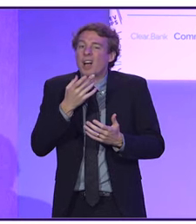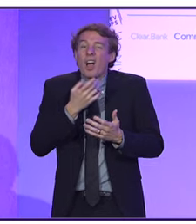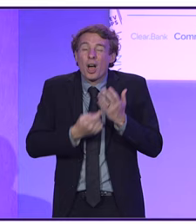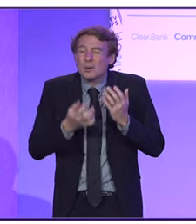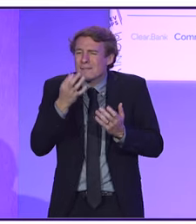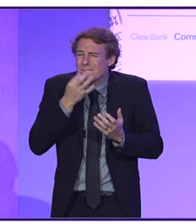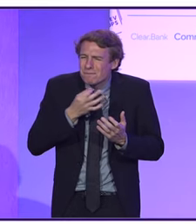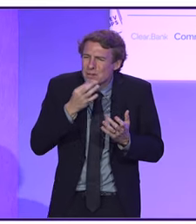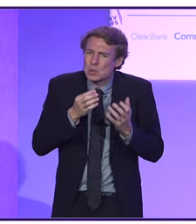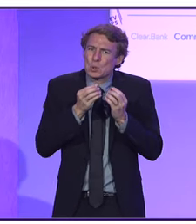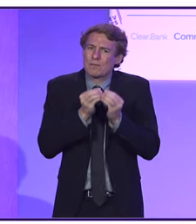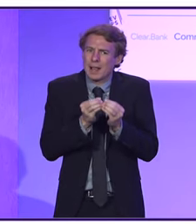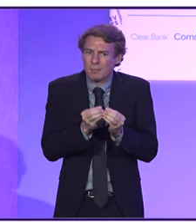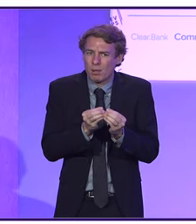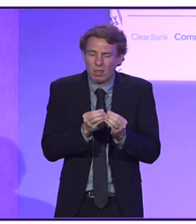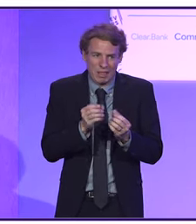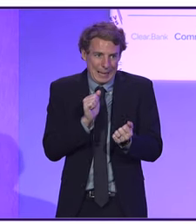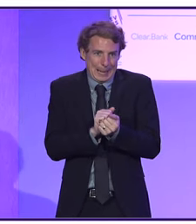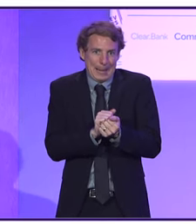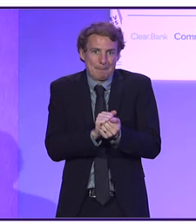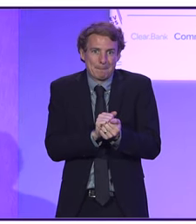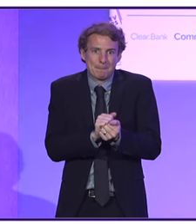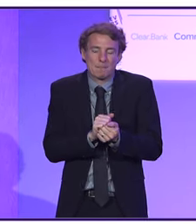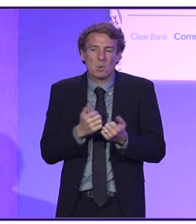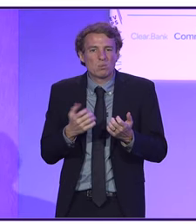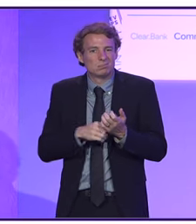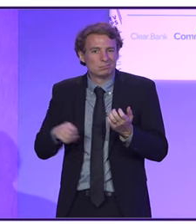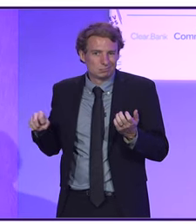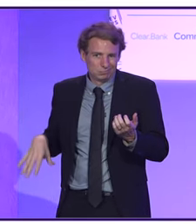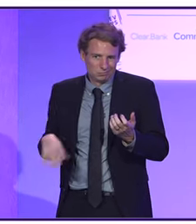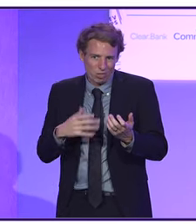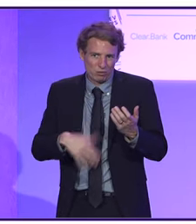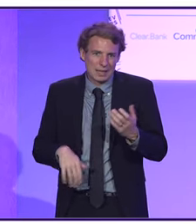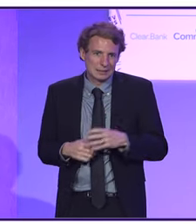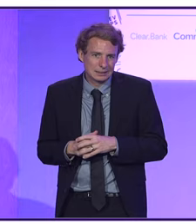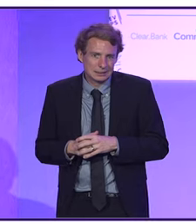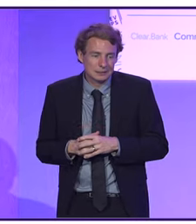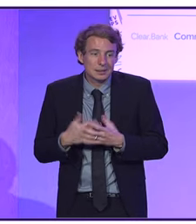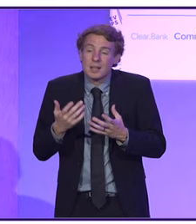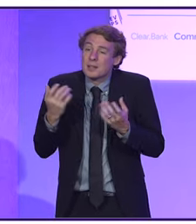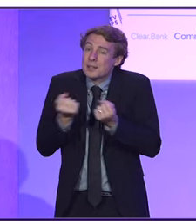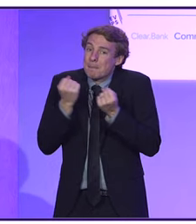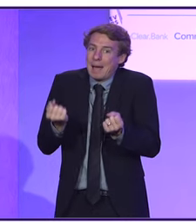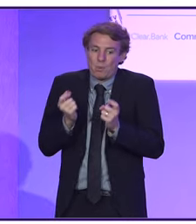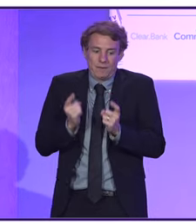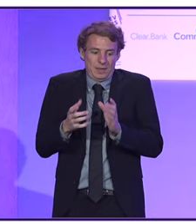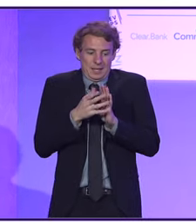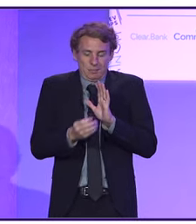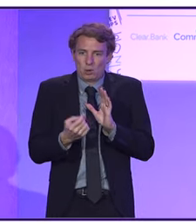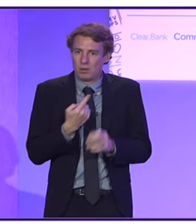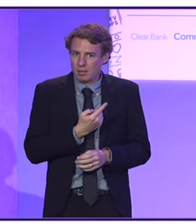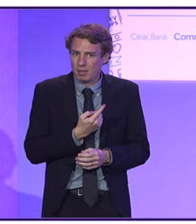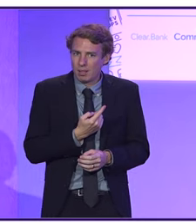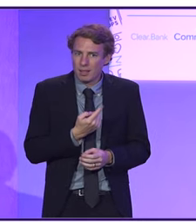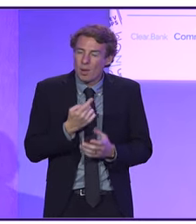else. Or keep those values and archive everything else. There's another option as well. This is the power of this kind of model. Rather than